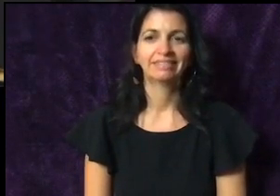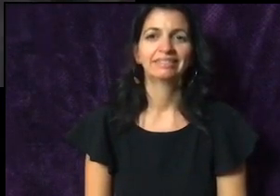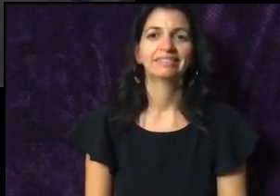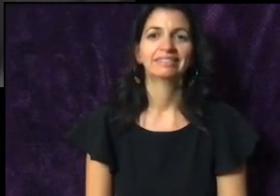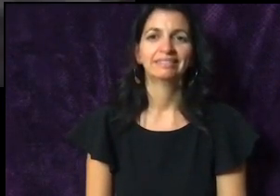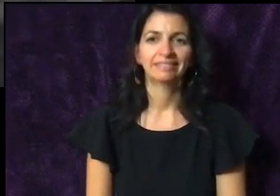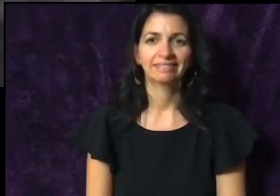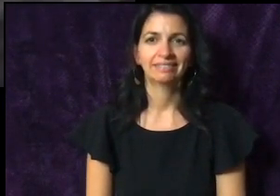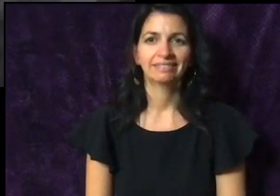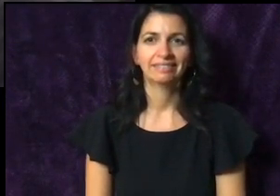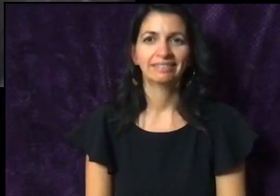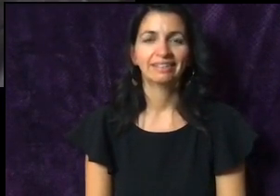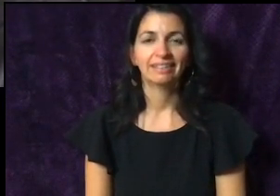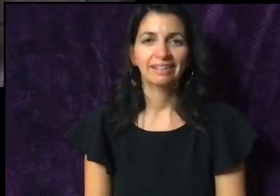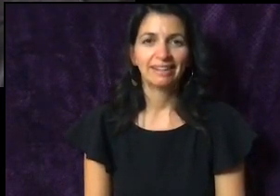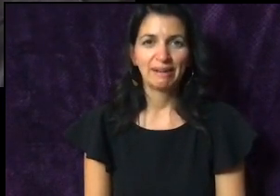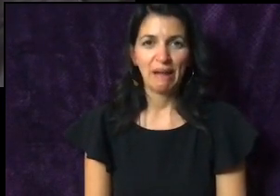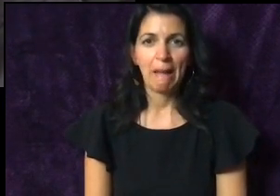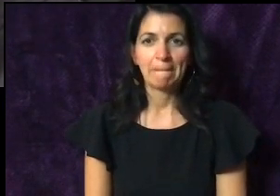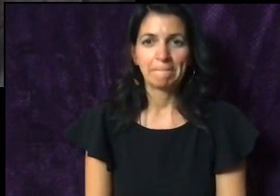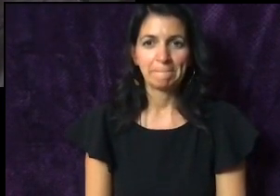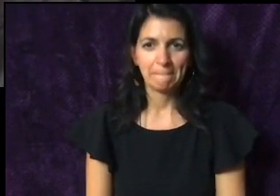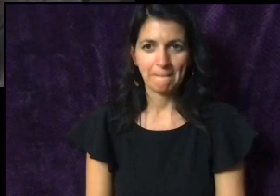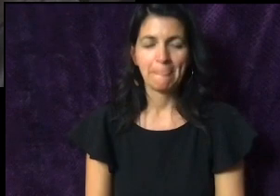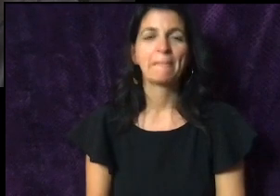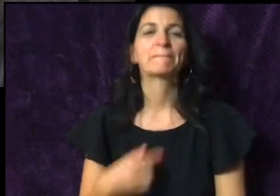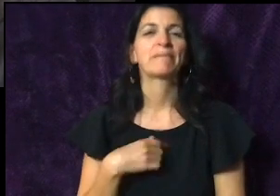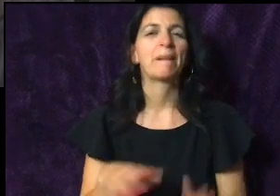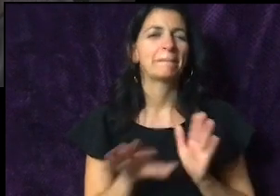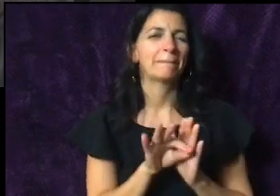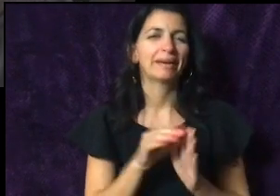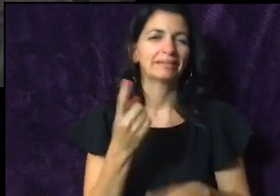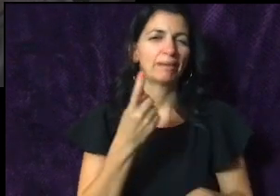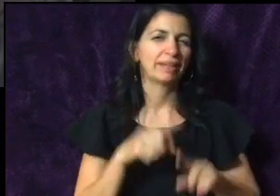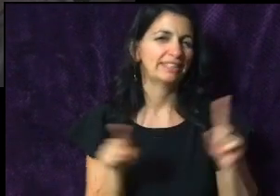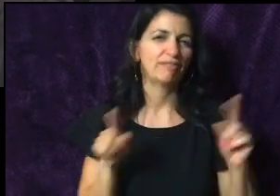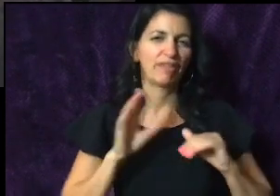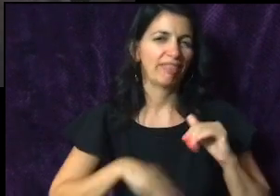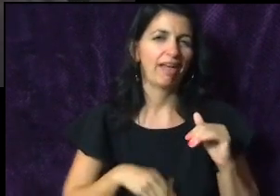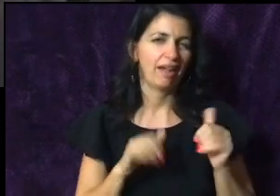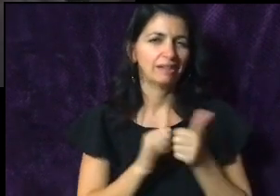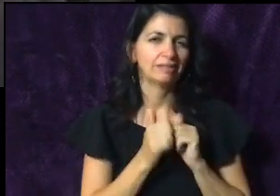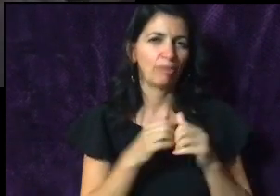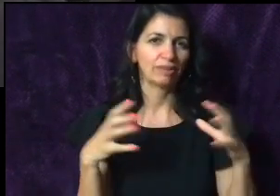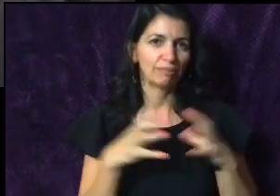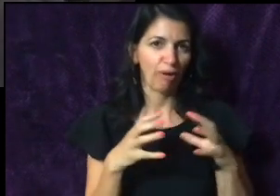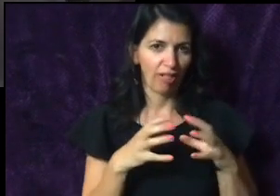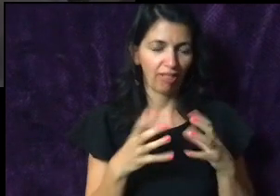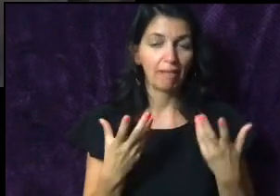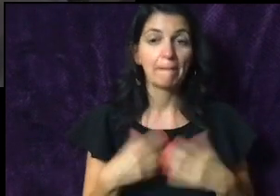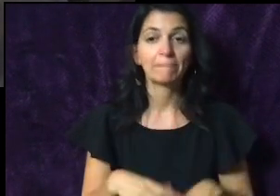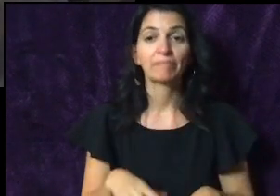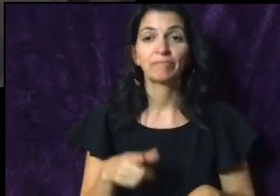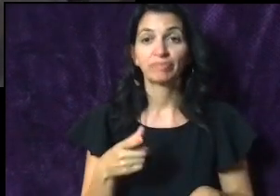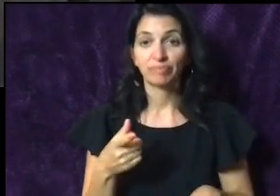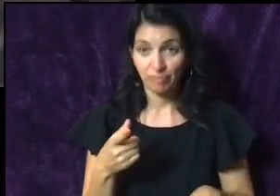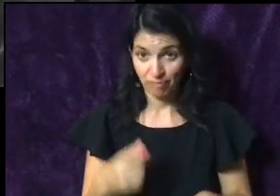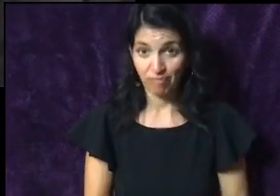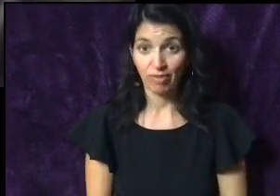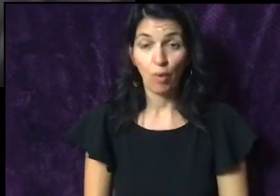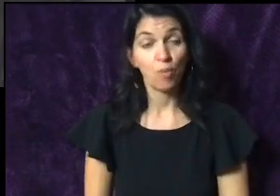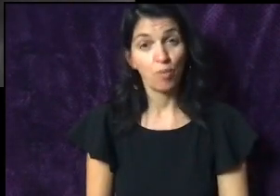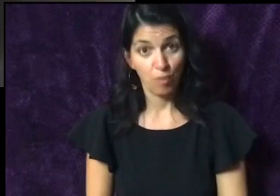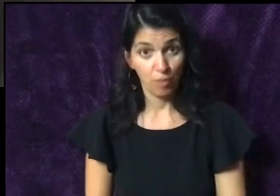already done 2 sports balls, so I'm gonna shuffle it up and do something that's not a sports ball. Let's see what else we got in here. Oh, wow, this is a tricky